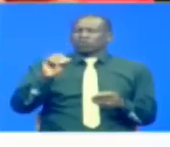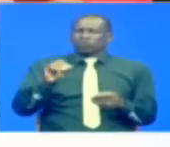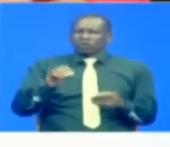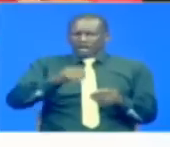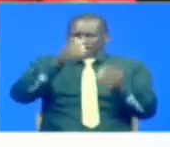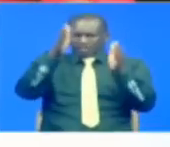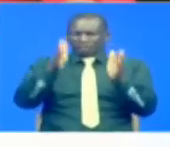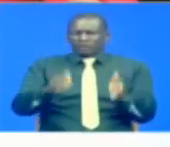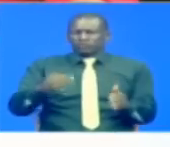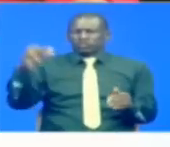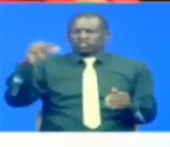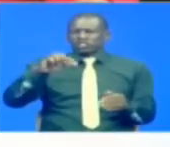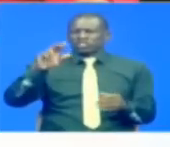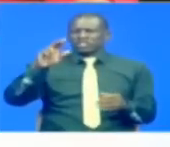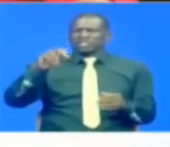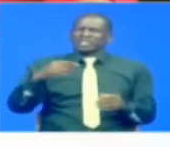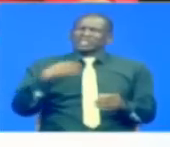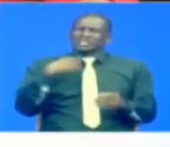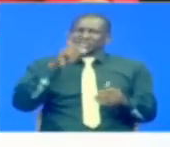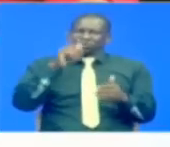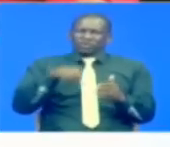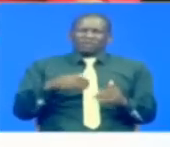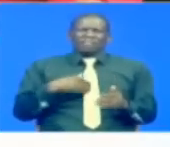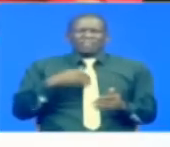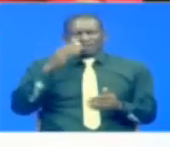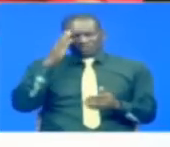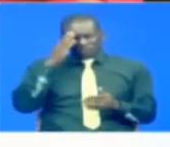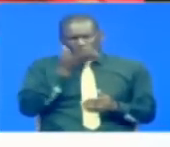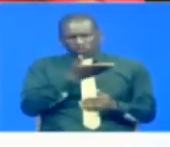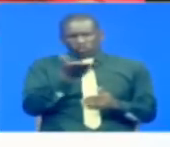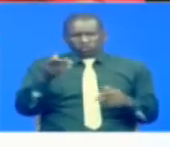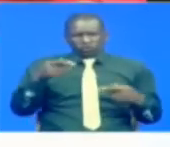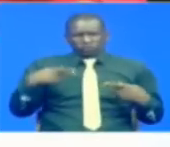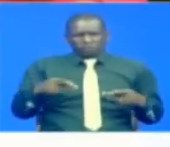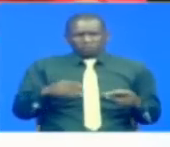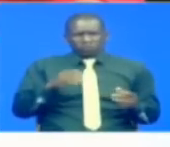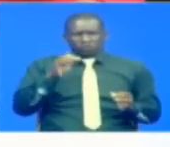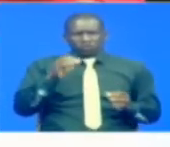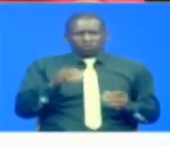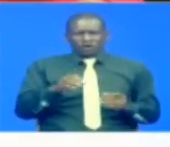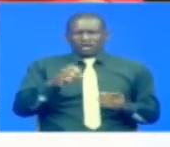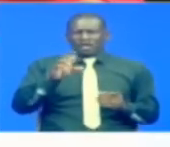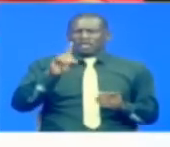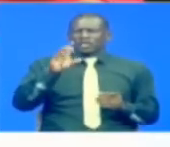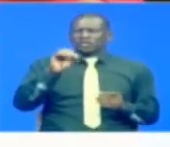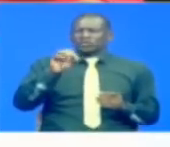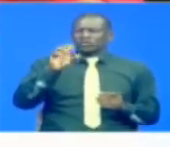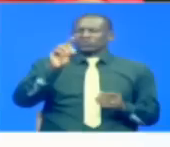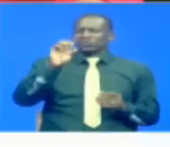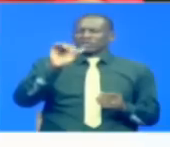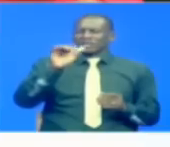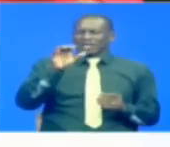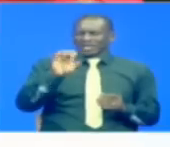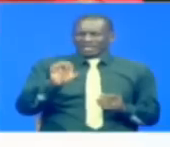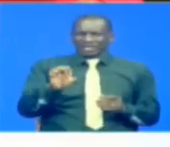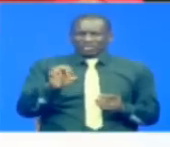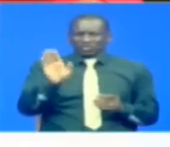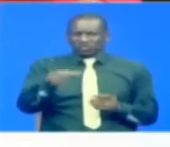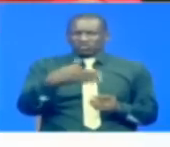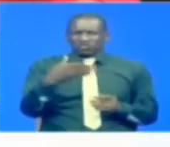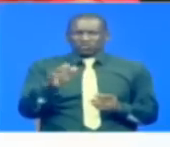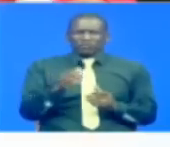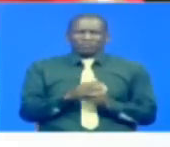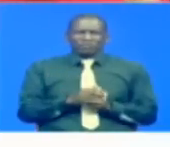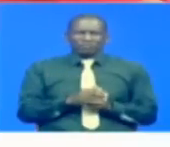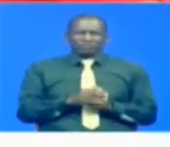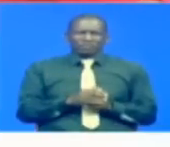Mgenge. You say, I think those were Heshwa Dundai. You know that song? No. Okay. I'll